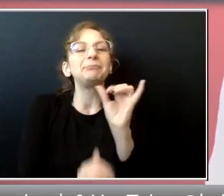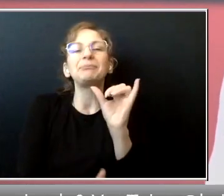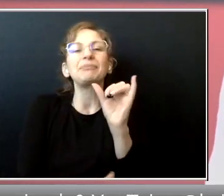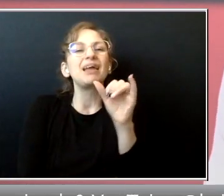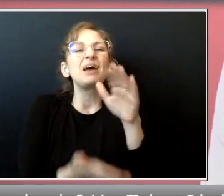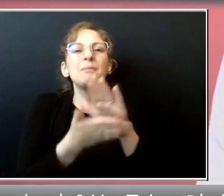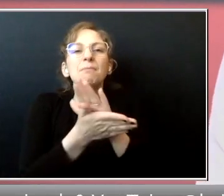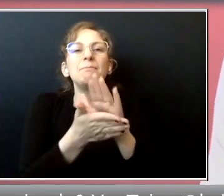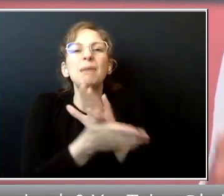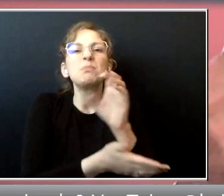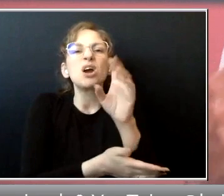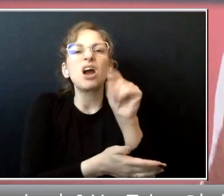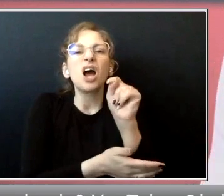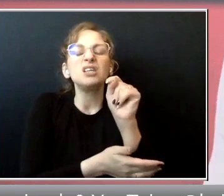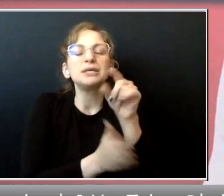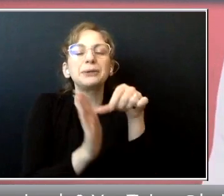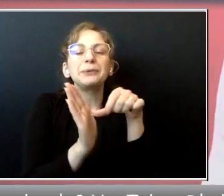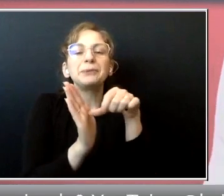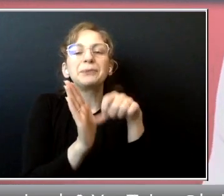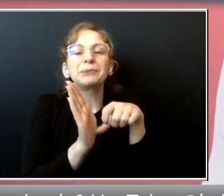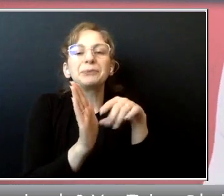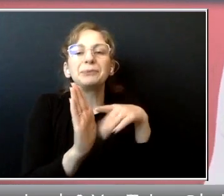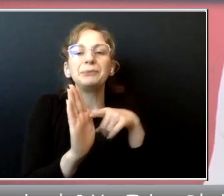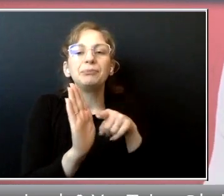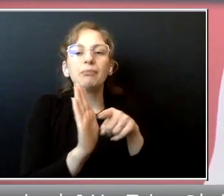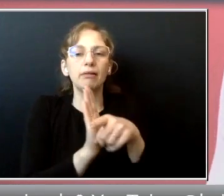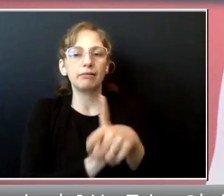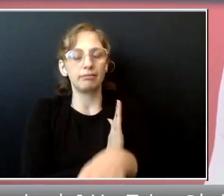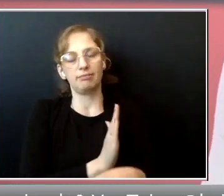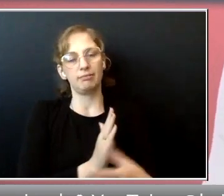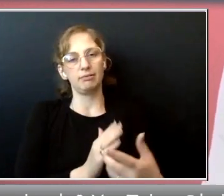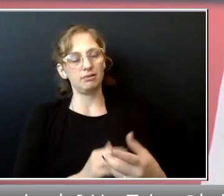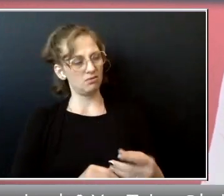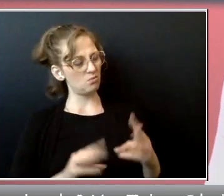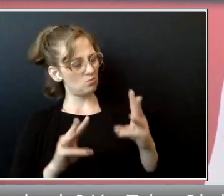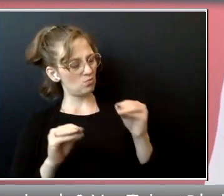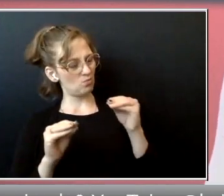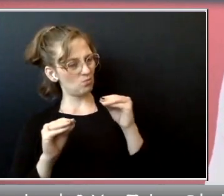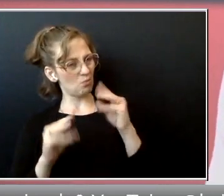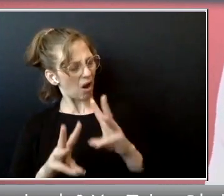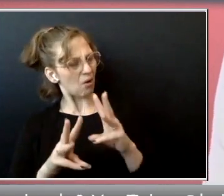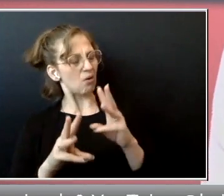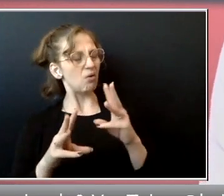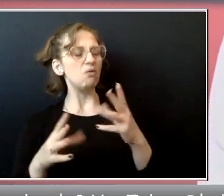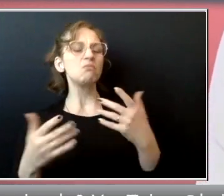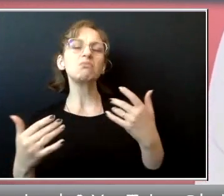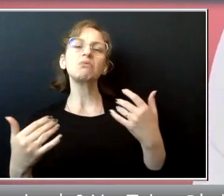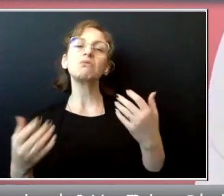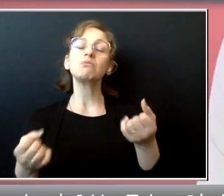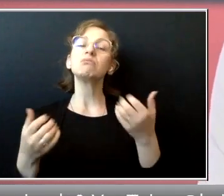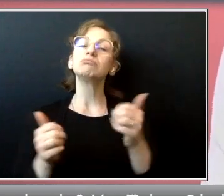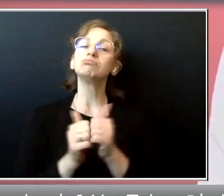the types of, with the imaging that we have and the devices that are now available through